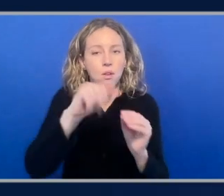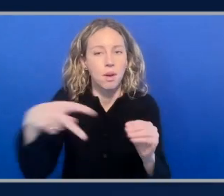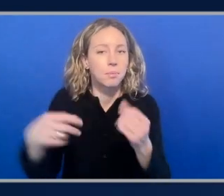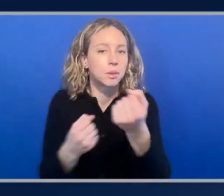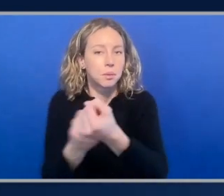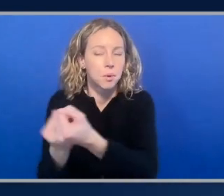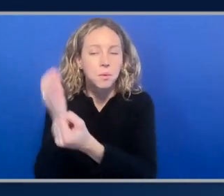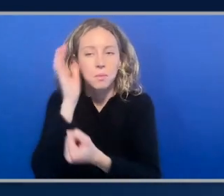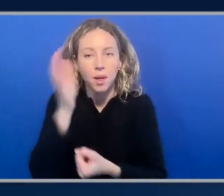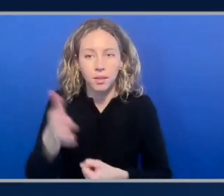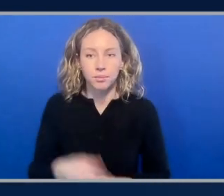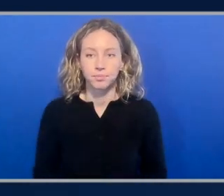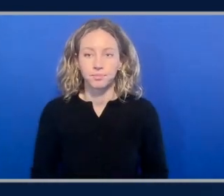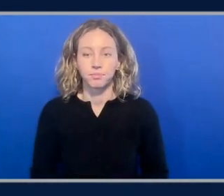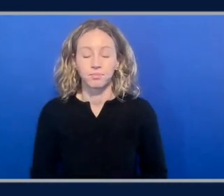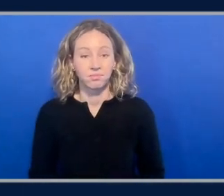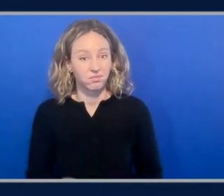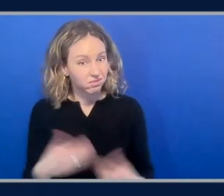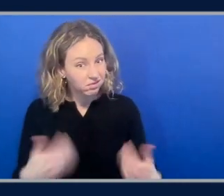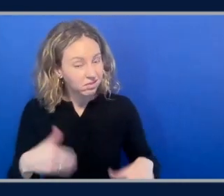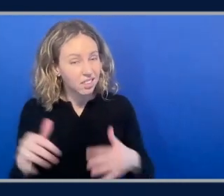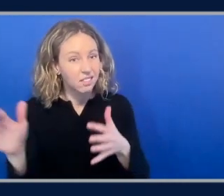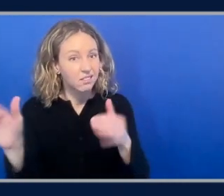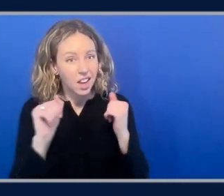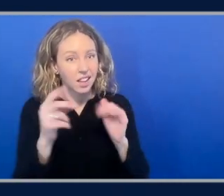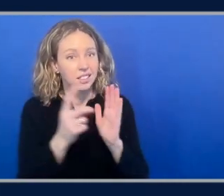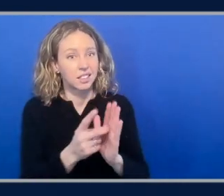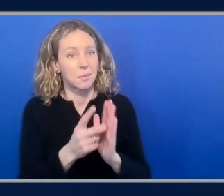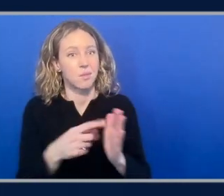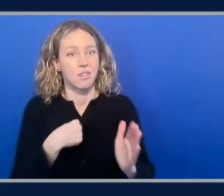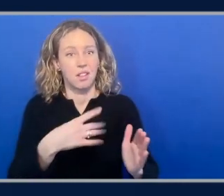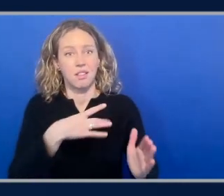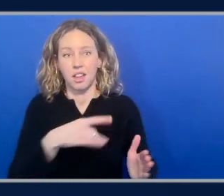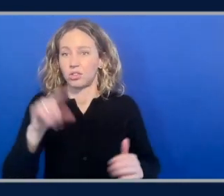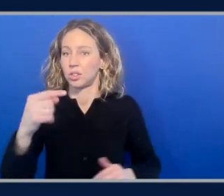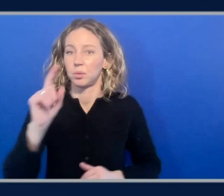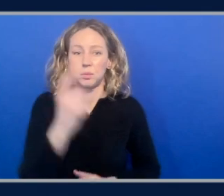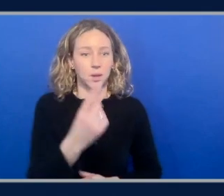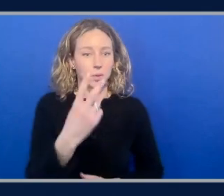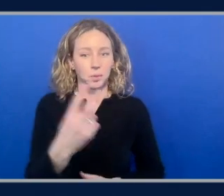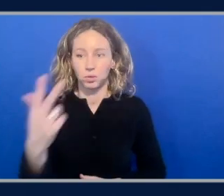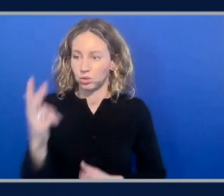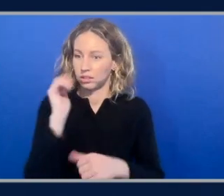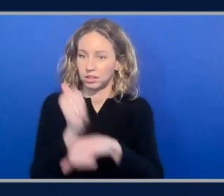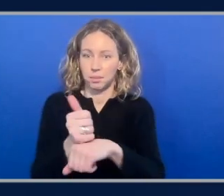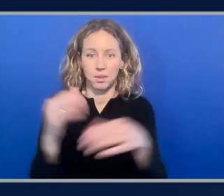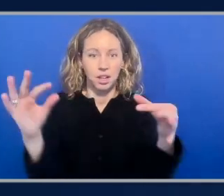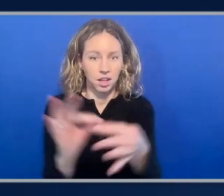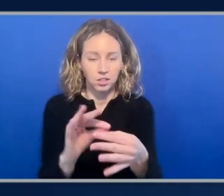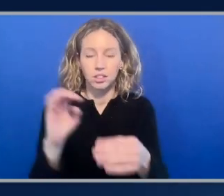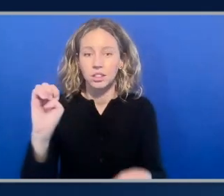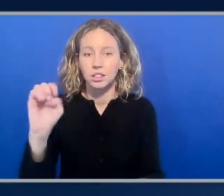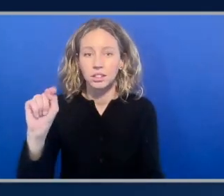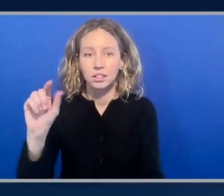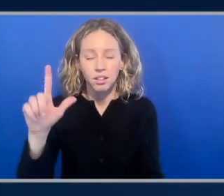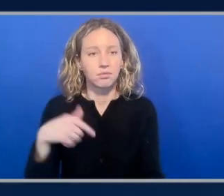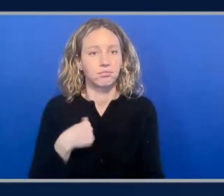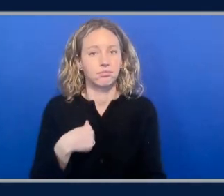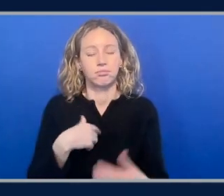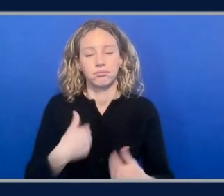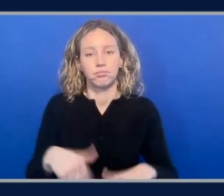weren't kidding. This was a very quick demo. I liked how easy it was. Just 1, 2, 3, build a connection, set up the ETL job. What about